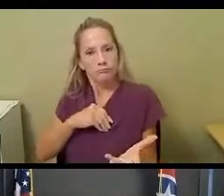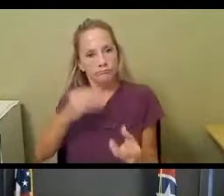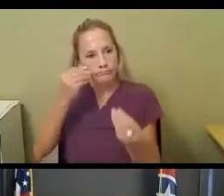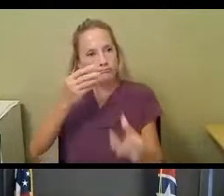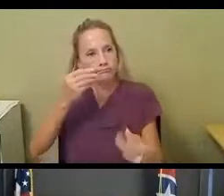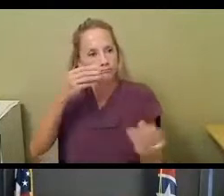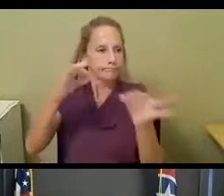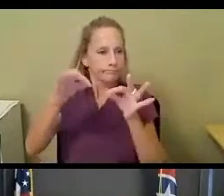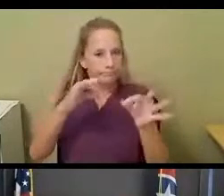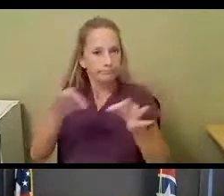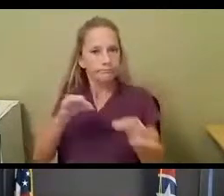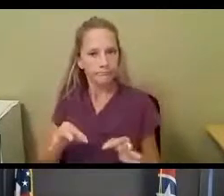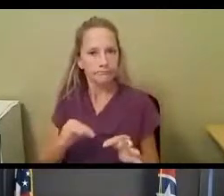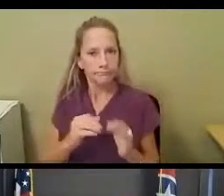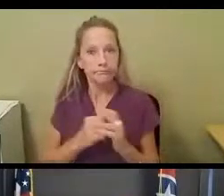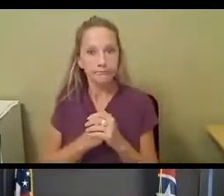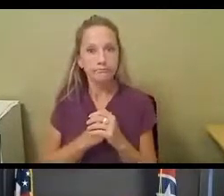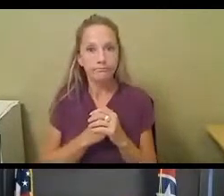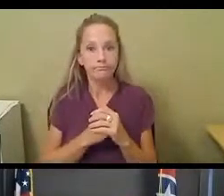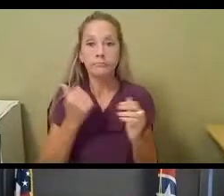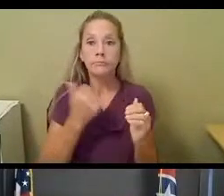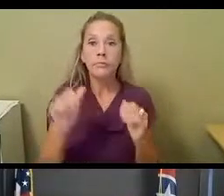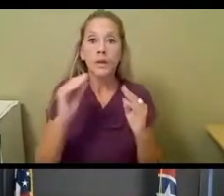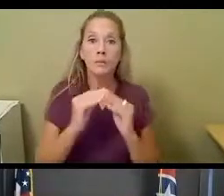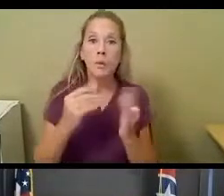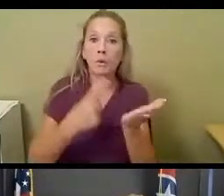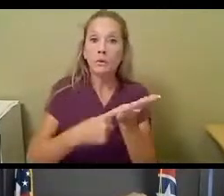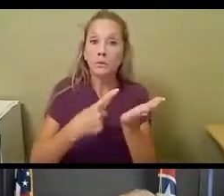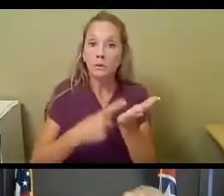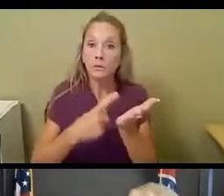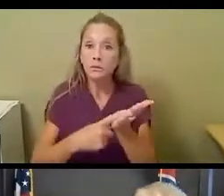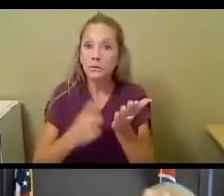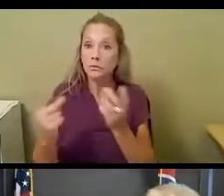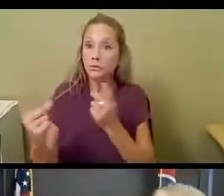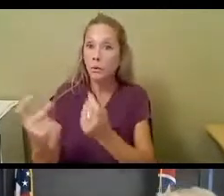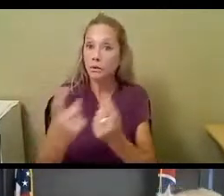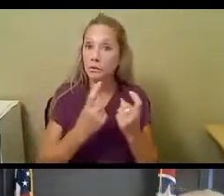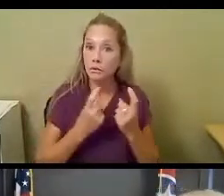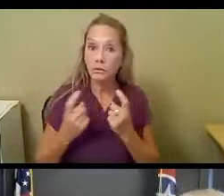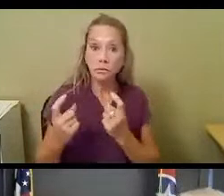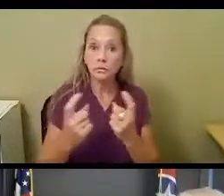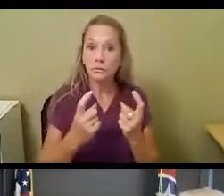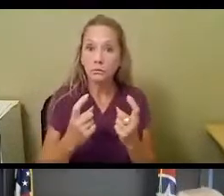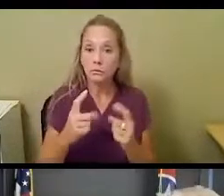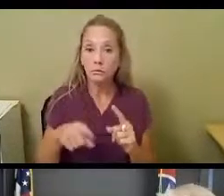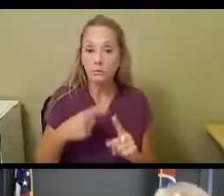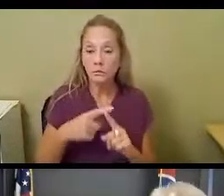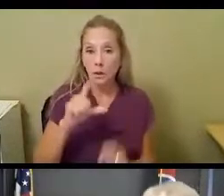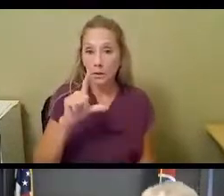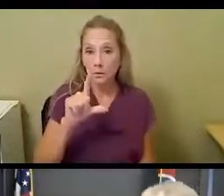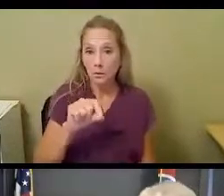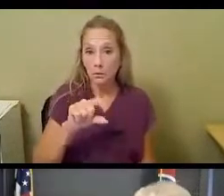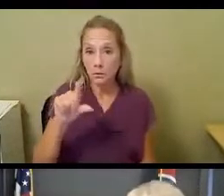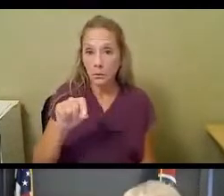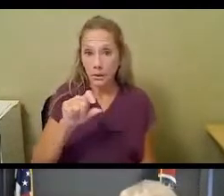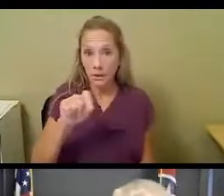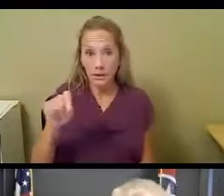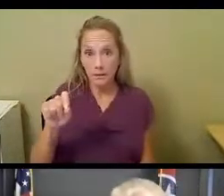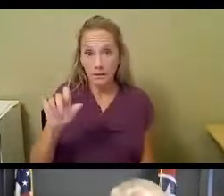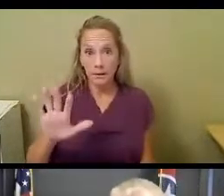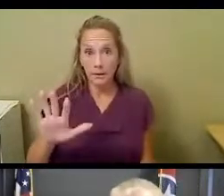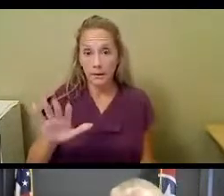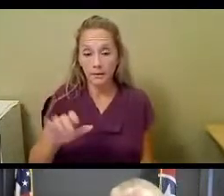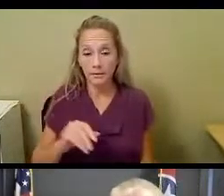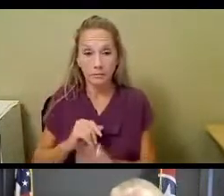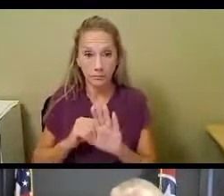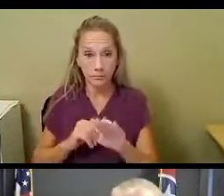guess. Other discussion questions about 2020-5? So